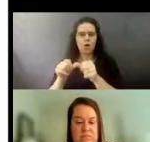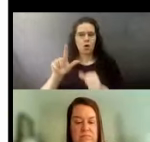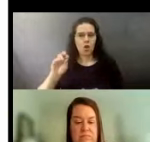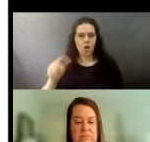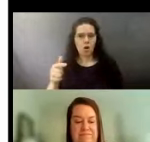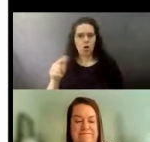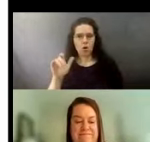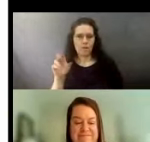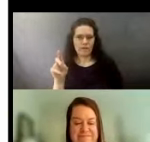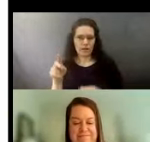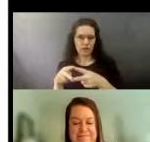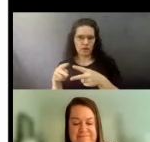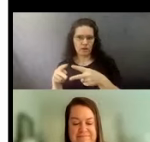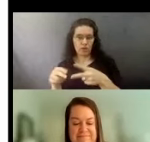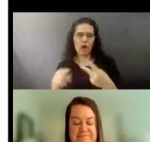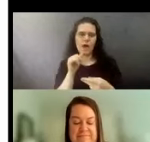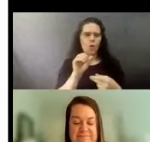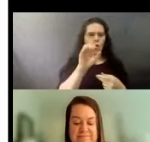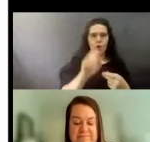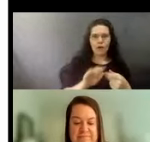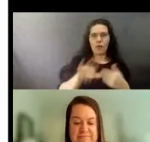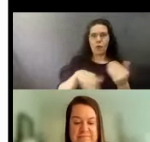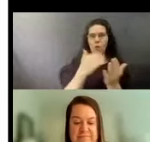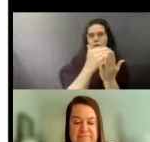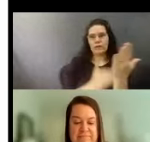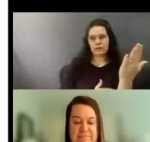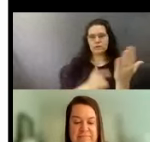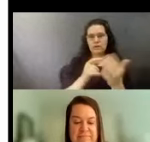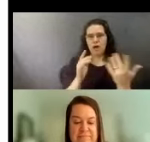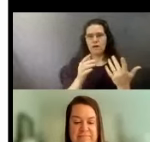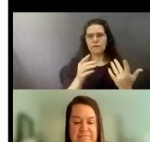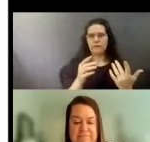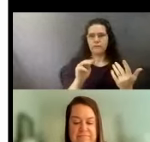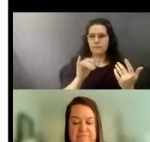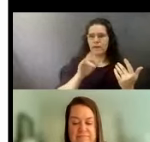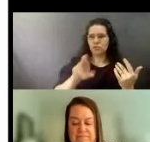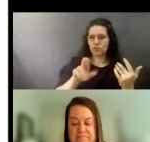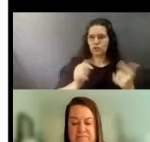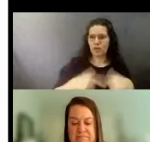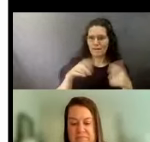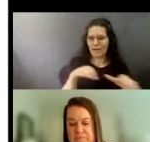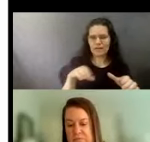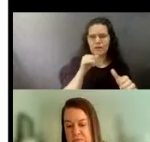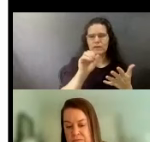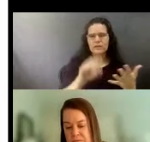entire list of major life activities in the statute, but some of them include